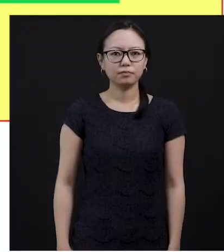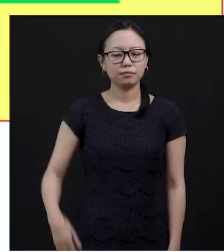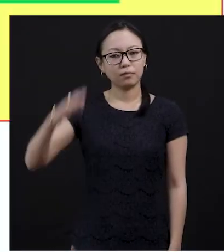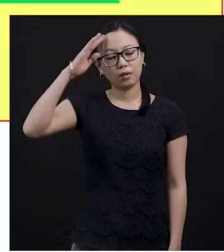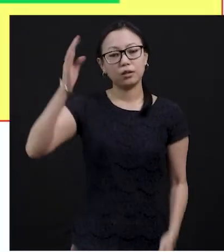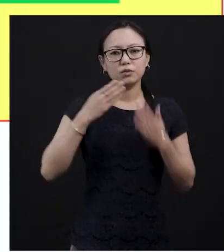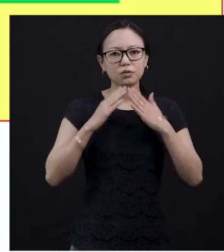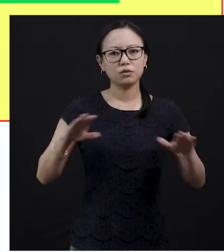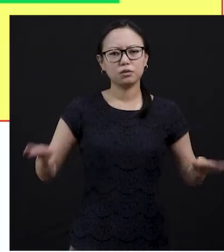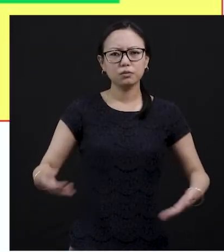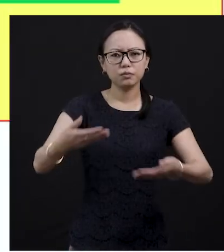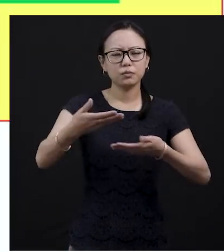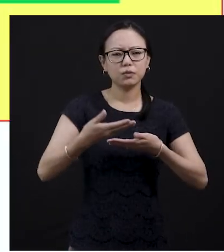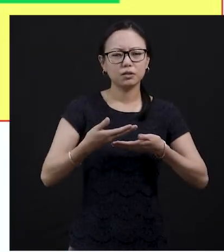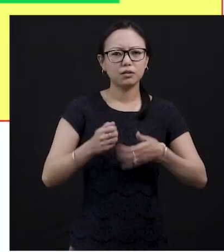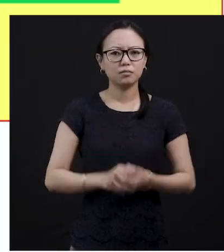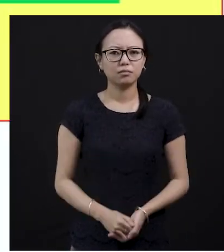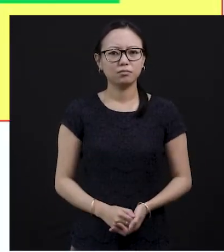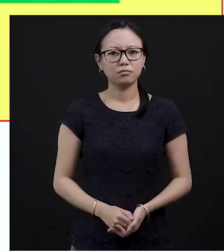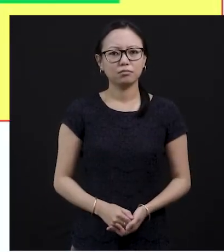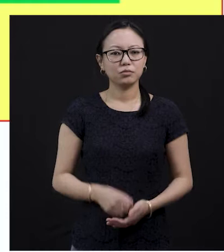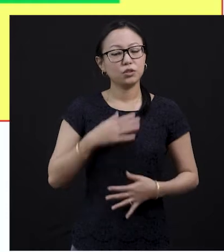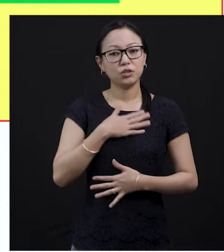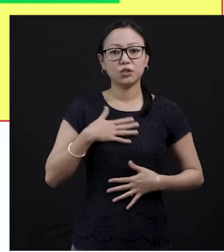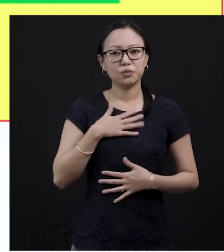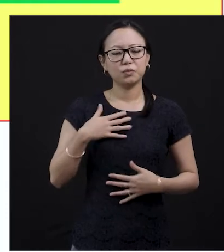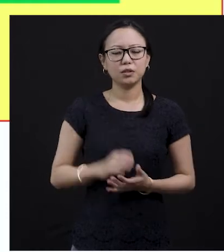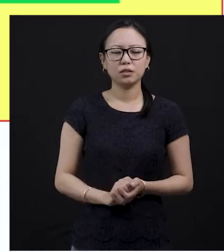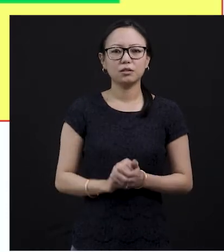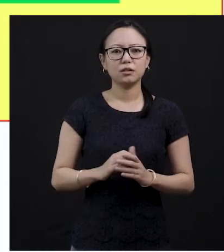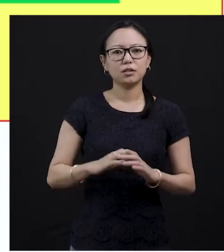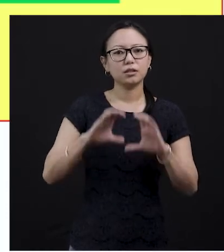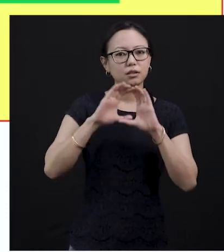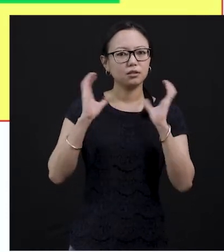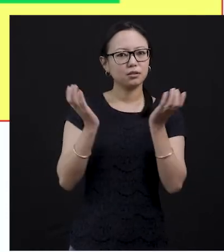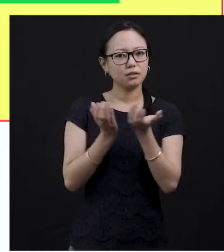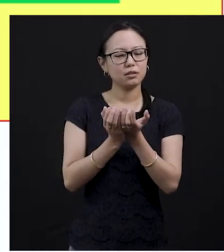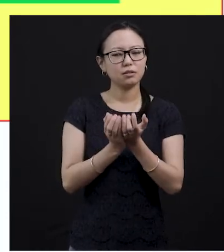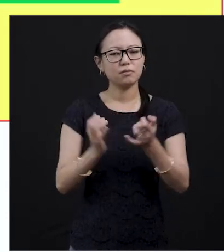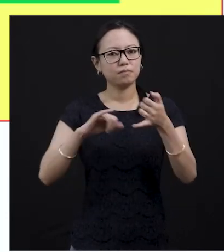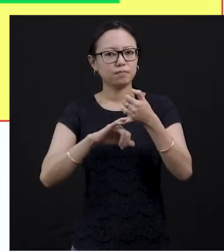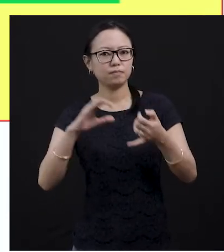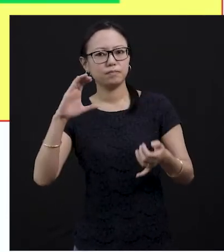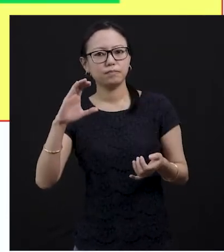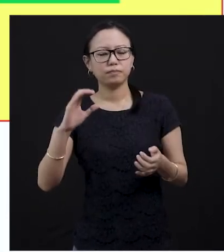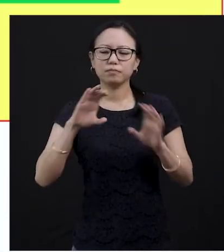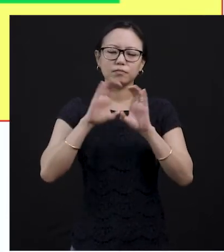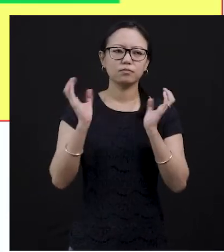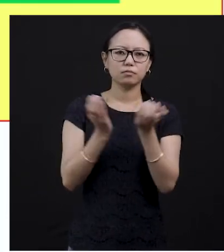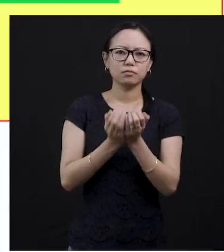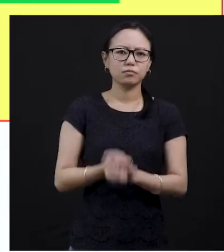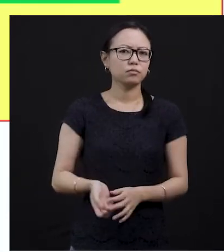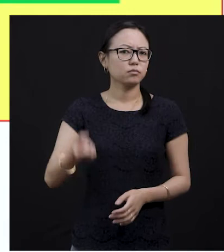Hi, students. Welcome back to another interesting, exciting, and fun-filled science class. The other day,